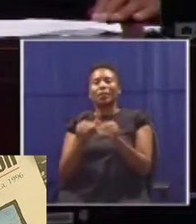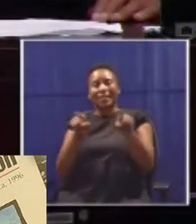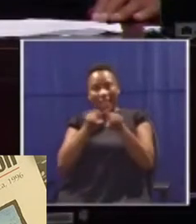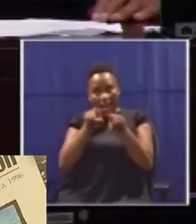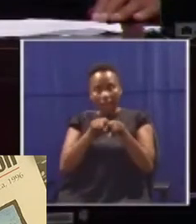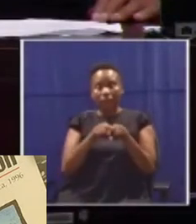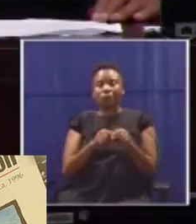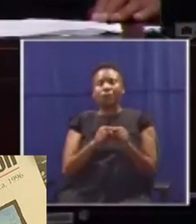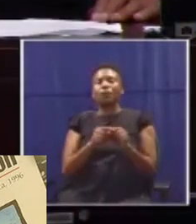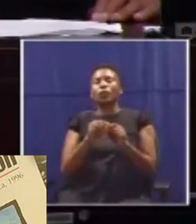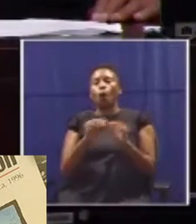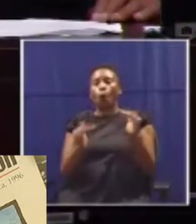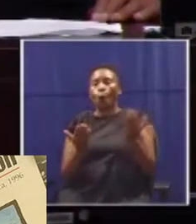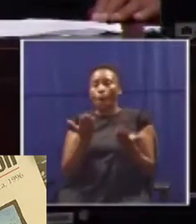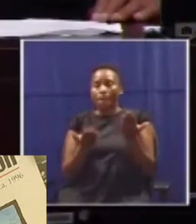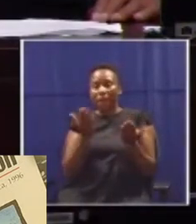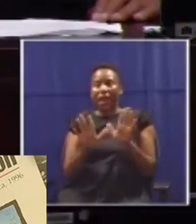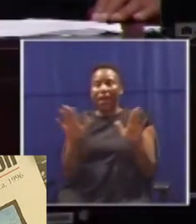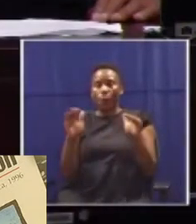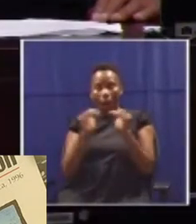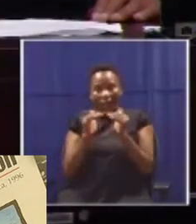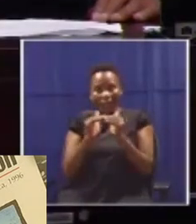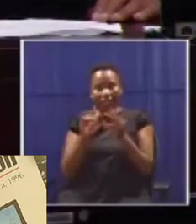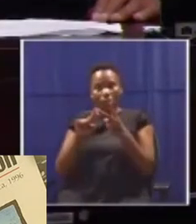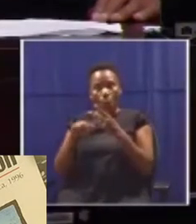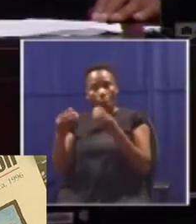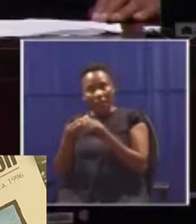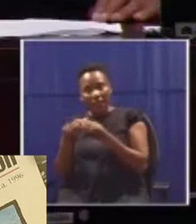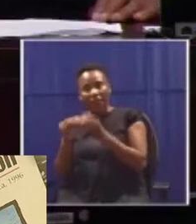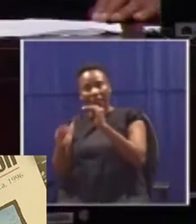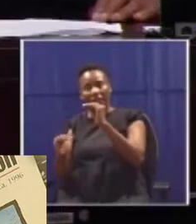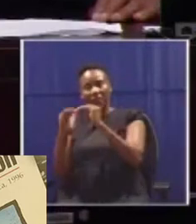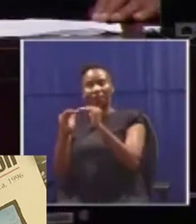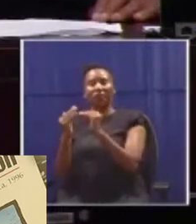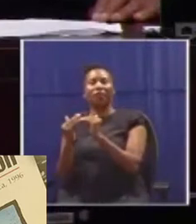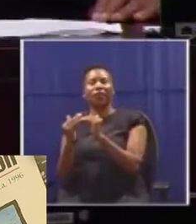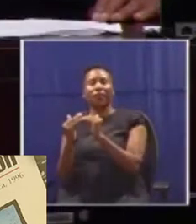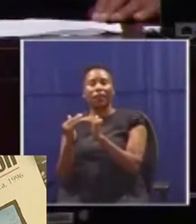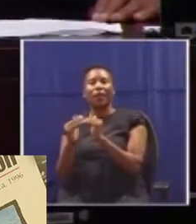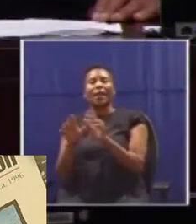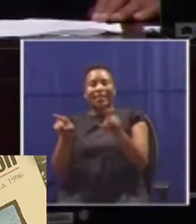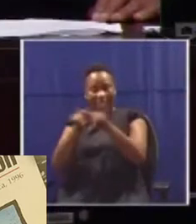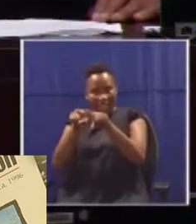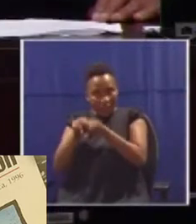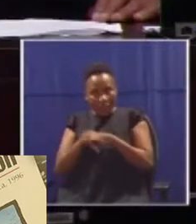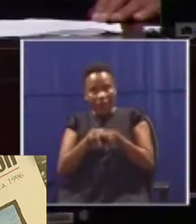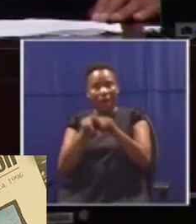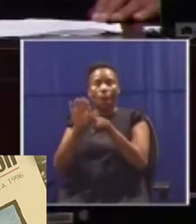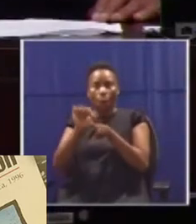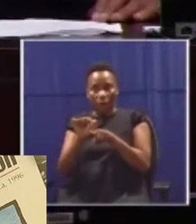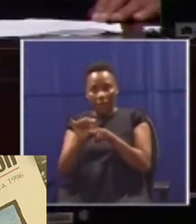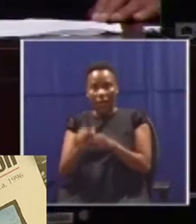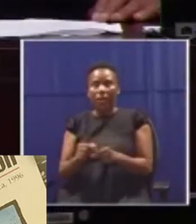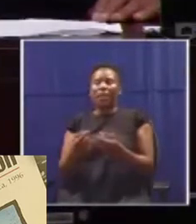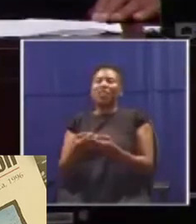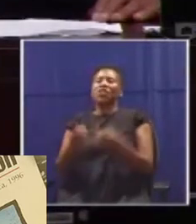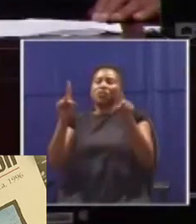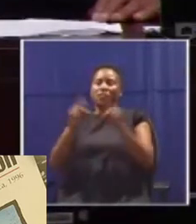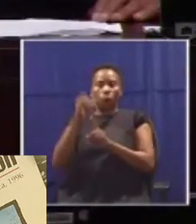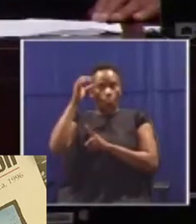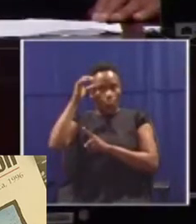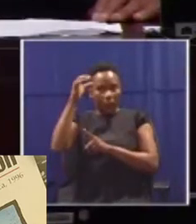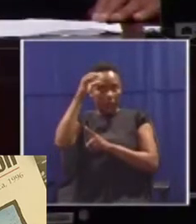and with equity. And despite its similarities, they are inherently different